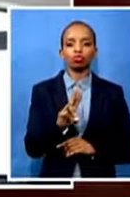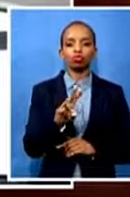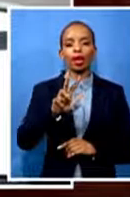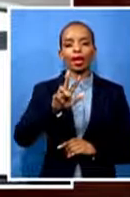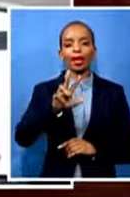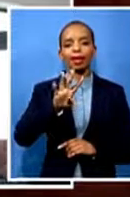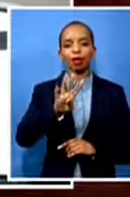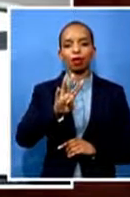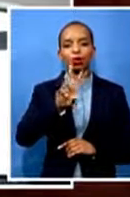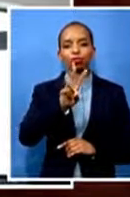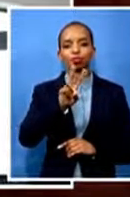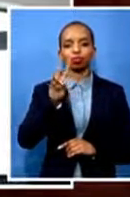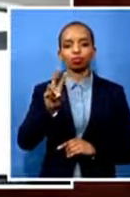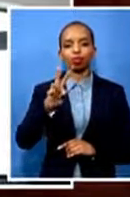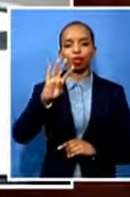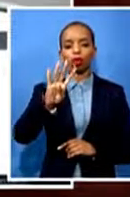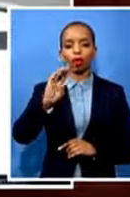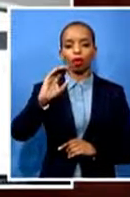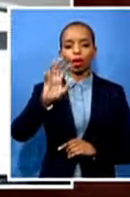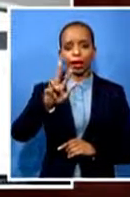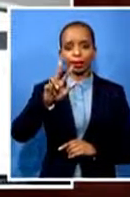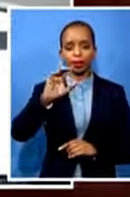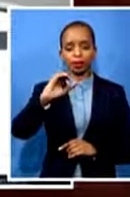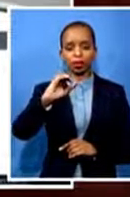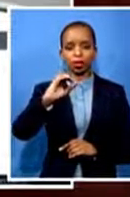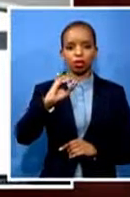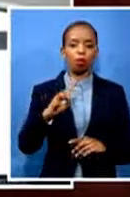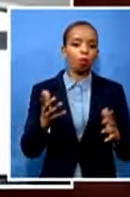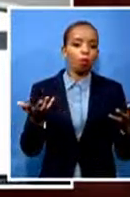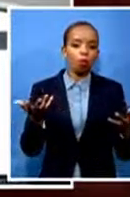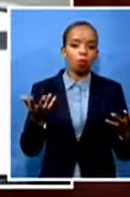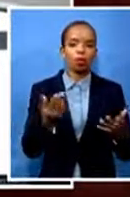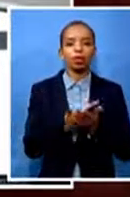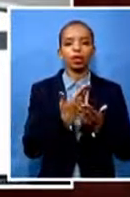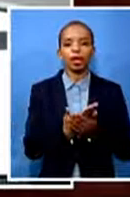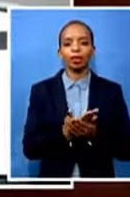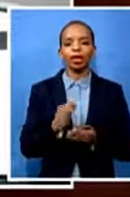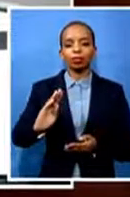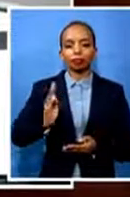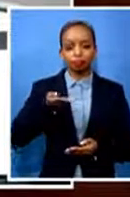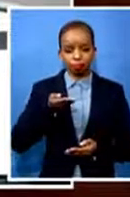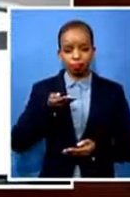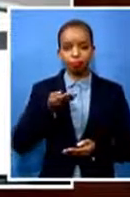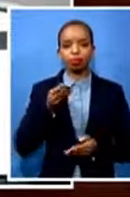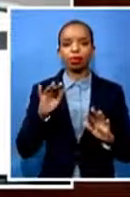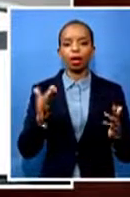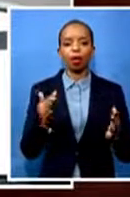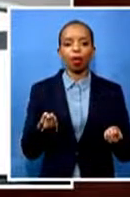012-3422-480, or they can even send their submissions through WhatsApp. The WhatsApp number